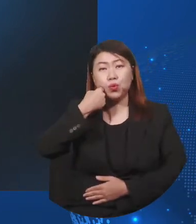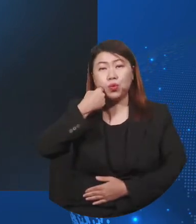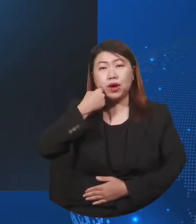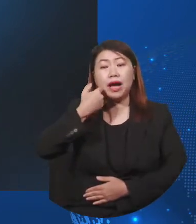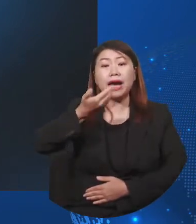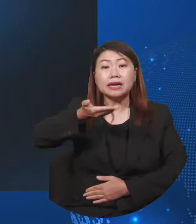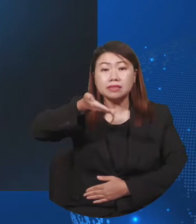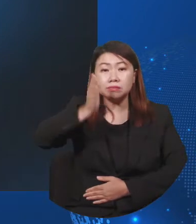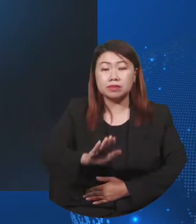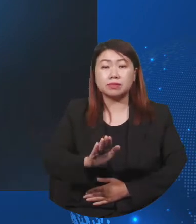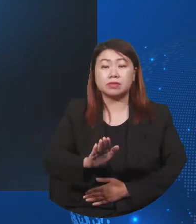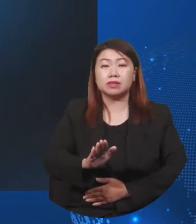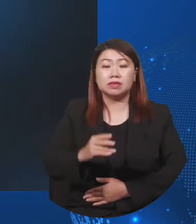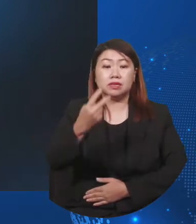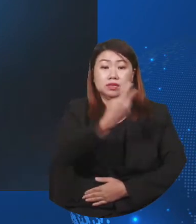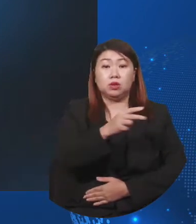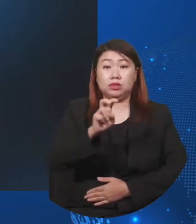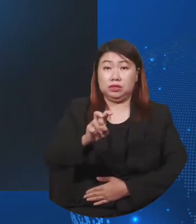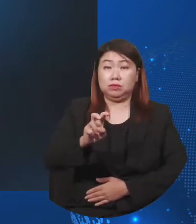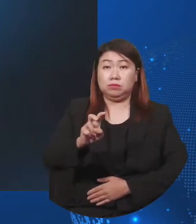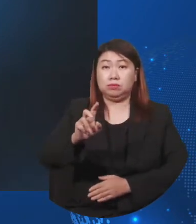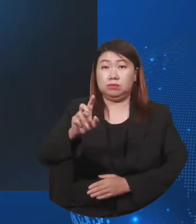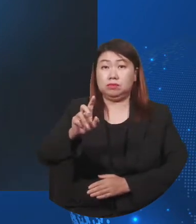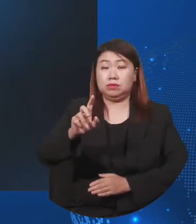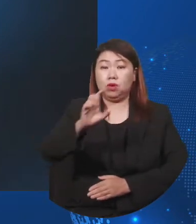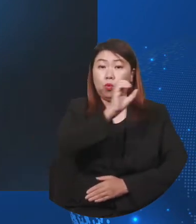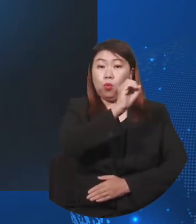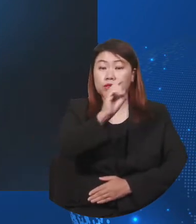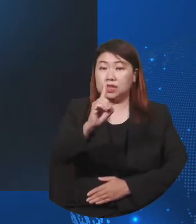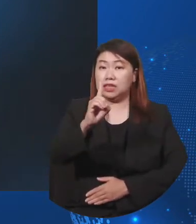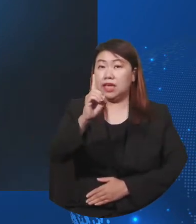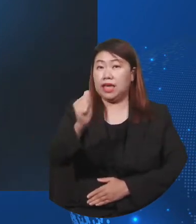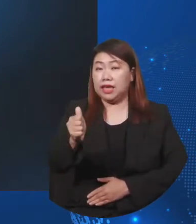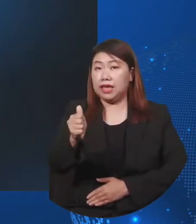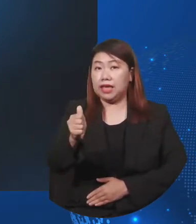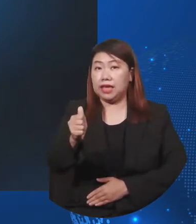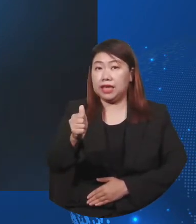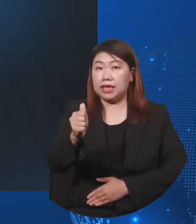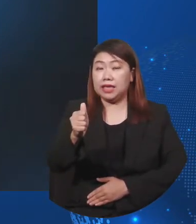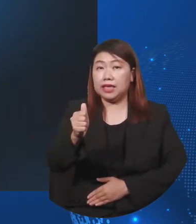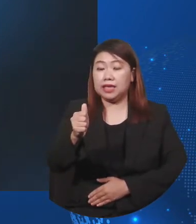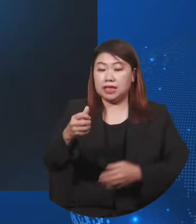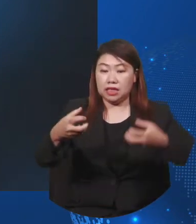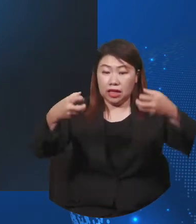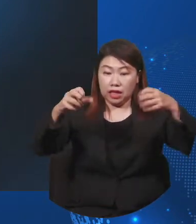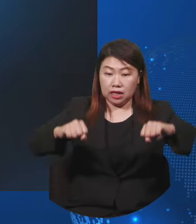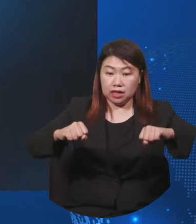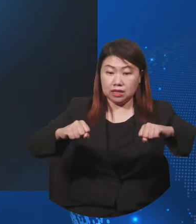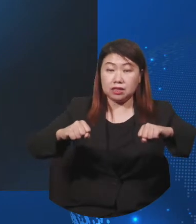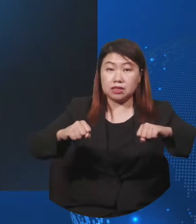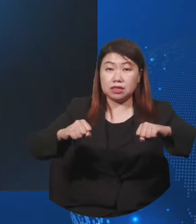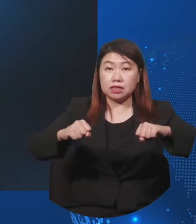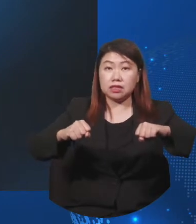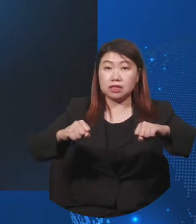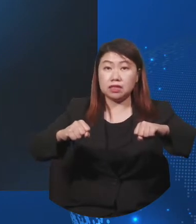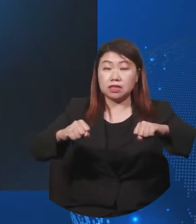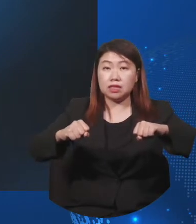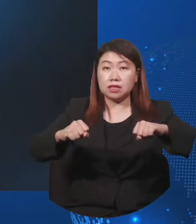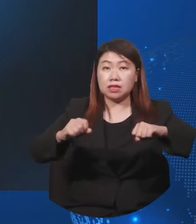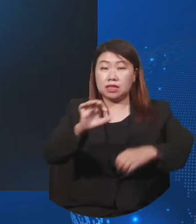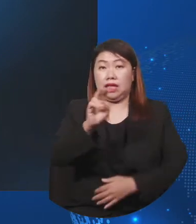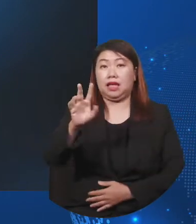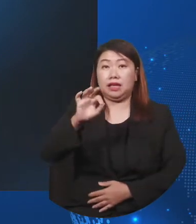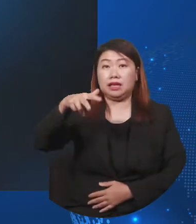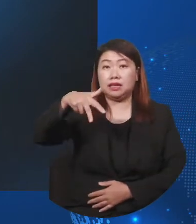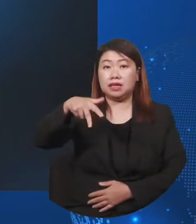in 2020, ODA in bilateral sovereign loans surged by 38.7%, while the total ODA grew